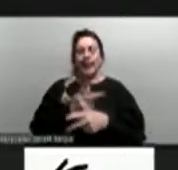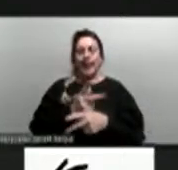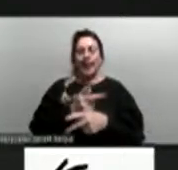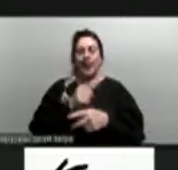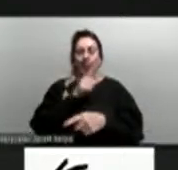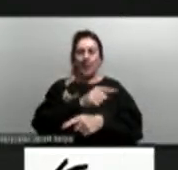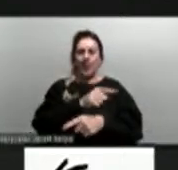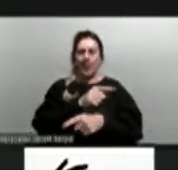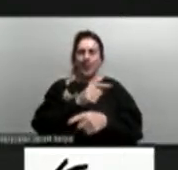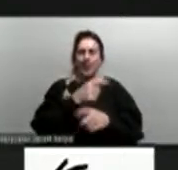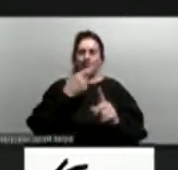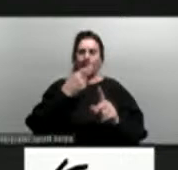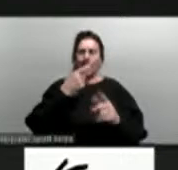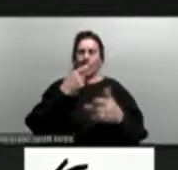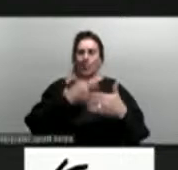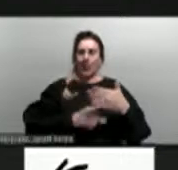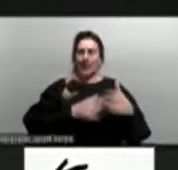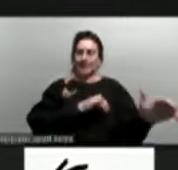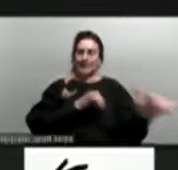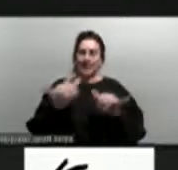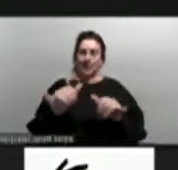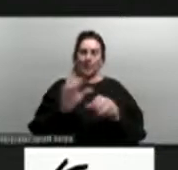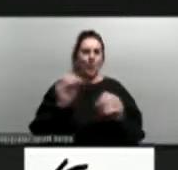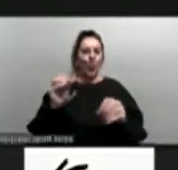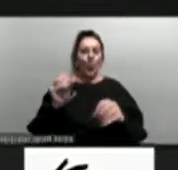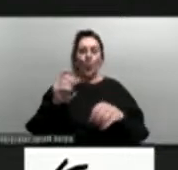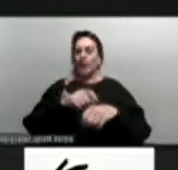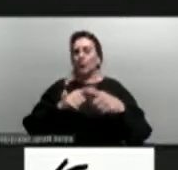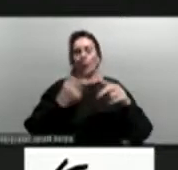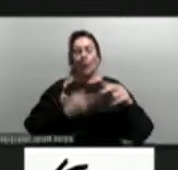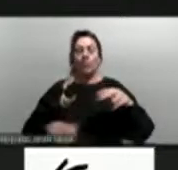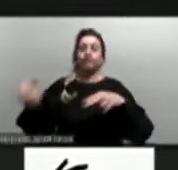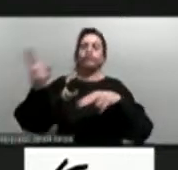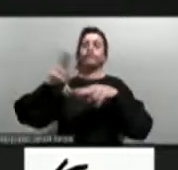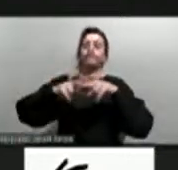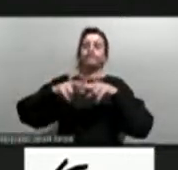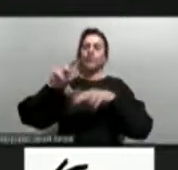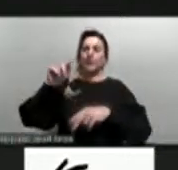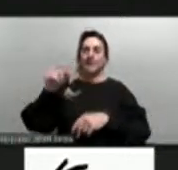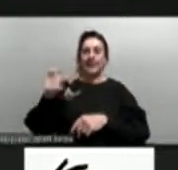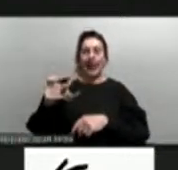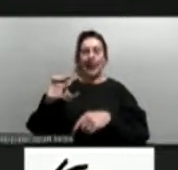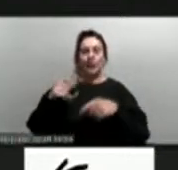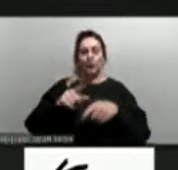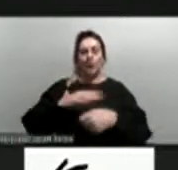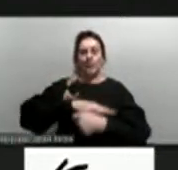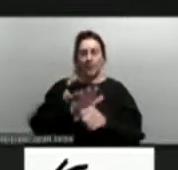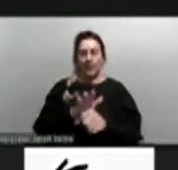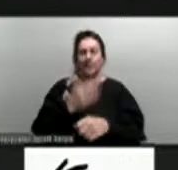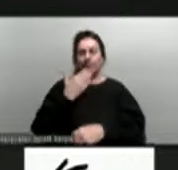unincorporated area, because it's no time to be raising taxes during a pandemic crisis. Thank you.